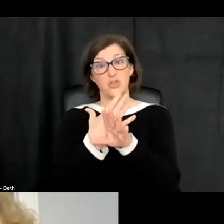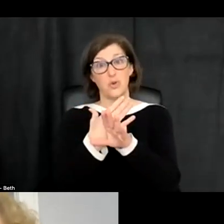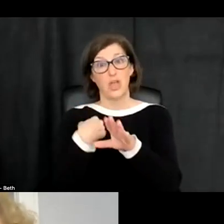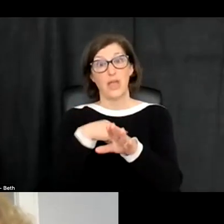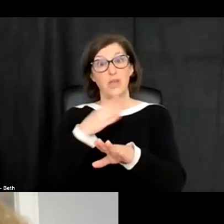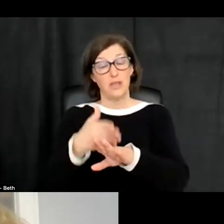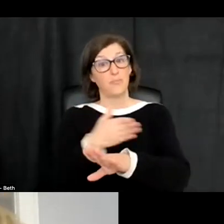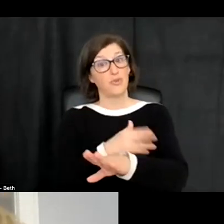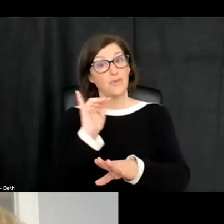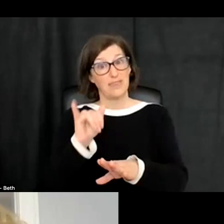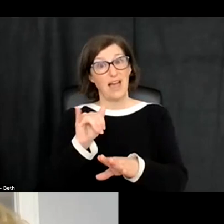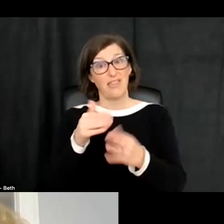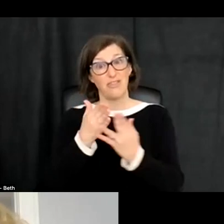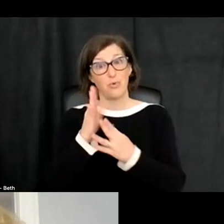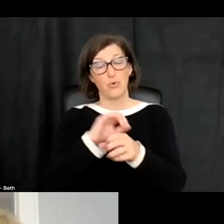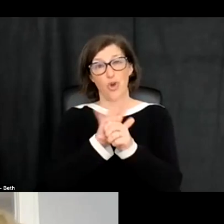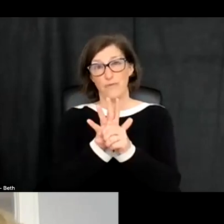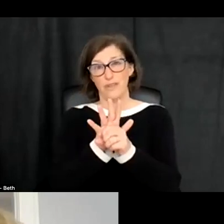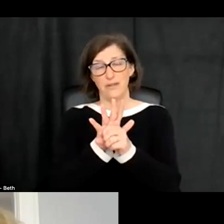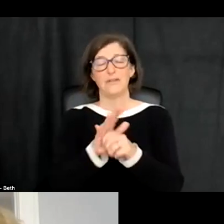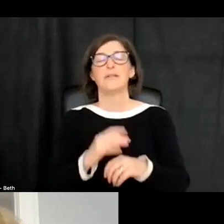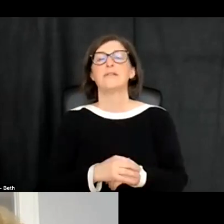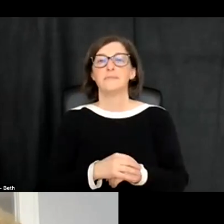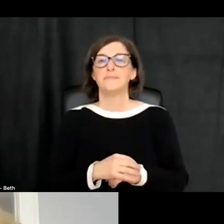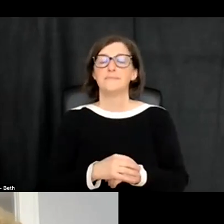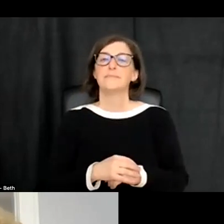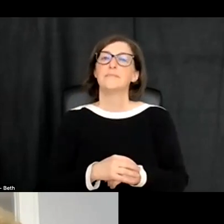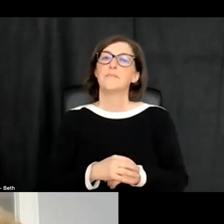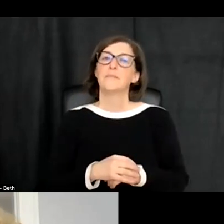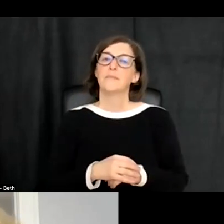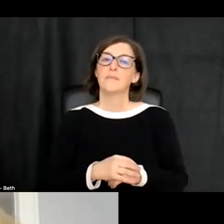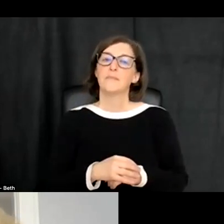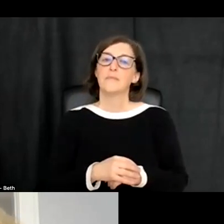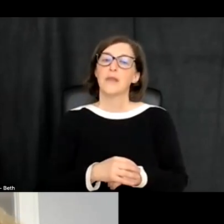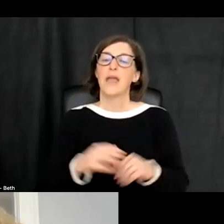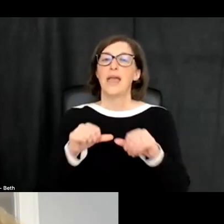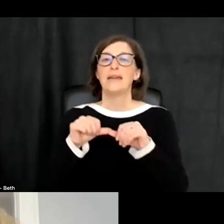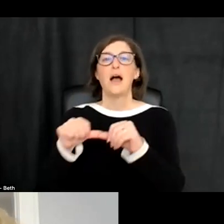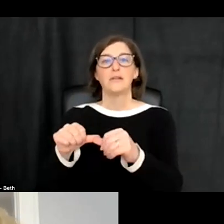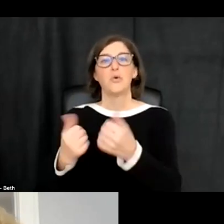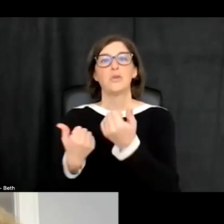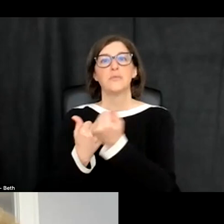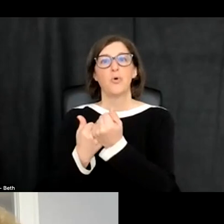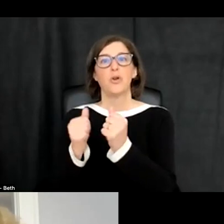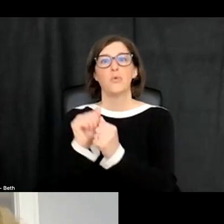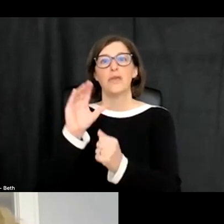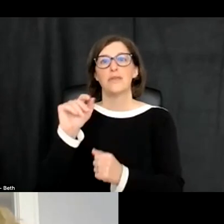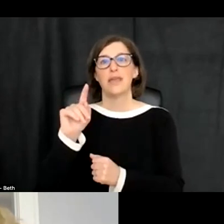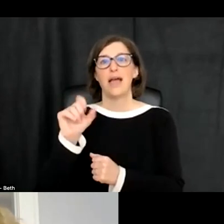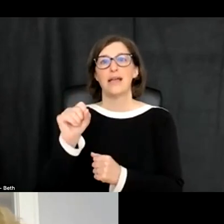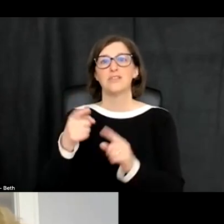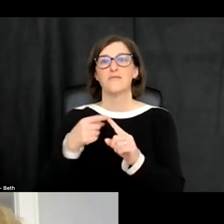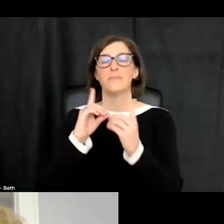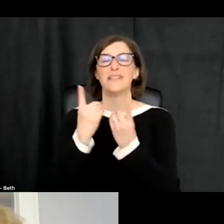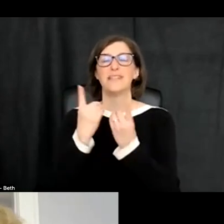COVID, forced to do that when we had always meant to. And then ongoing support with the cats from the district